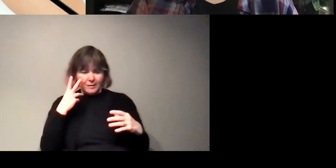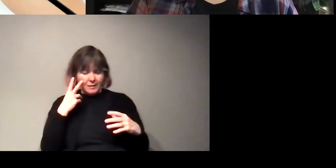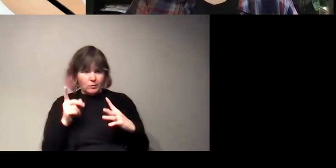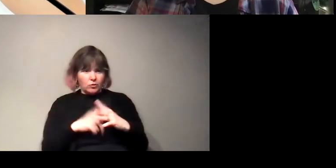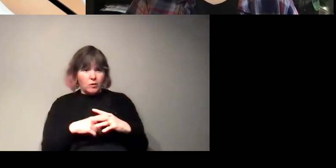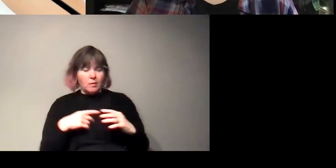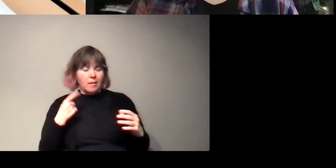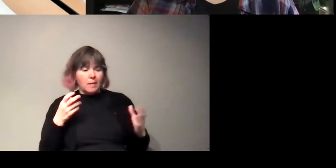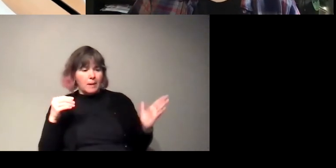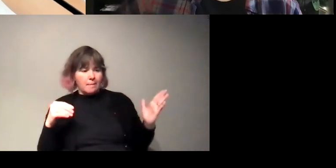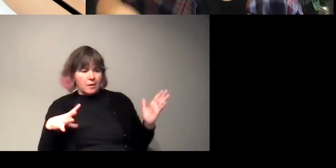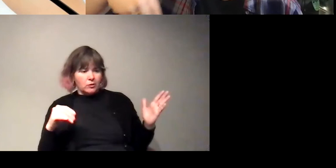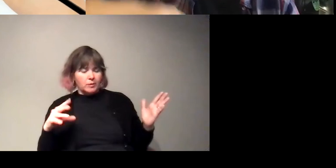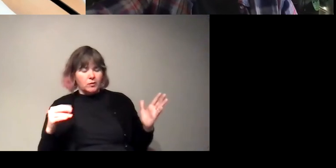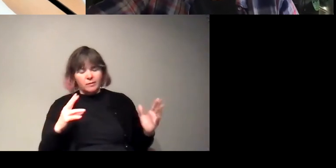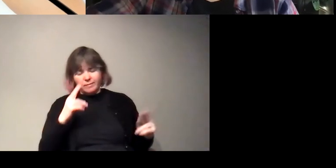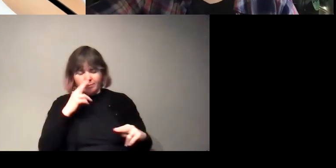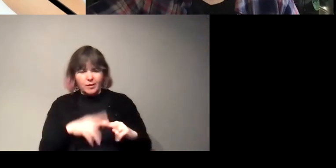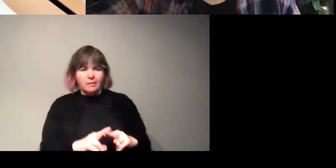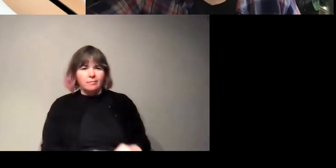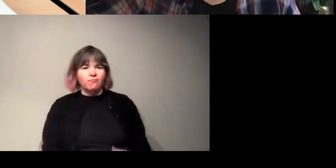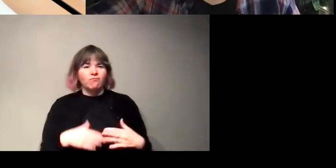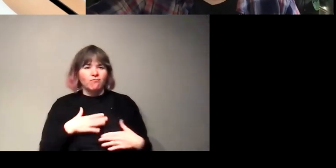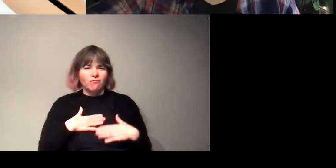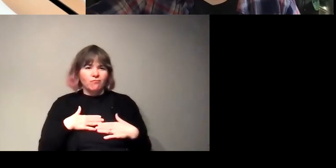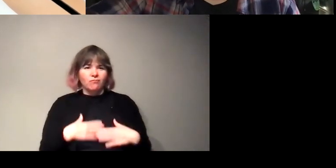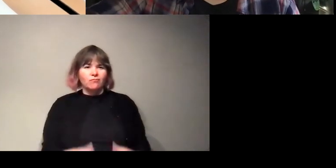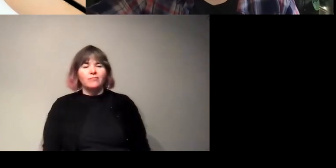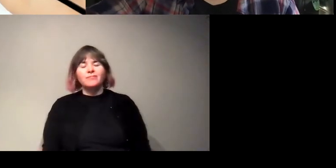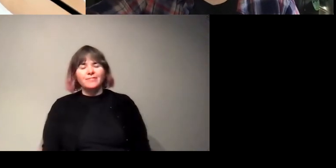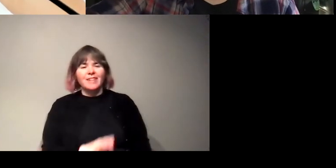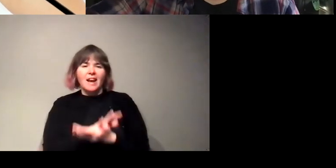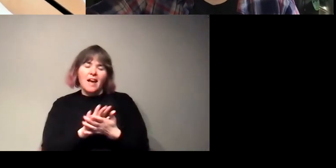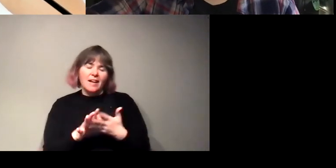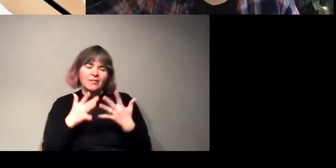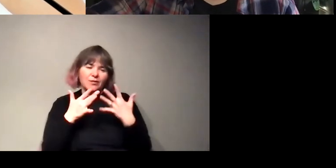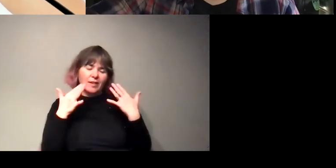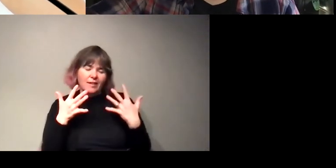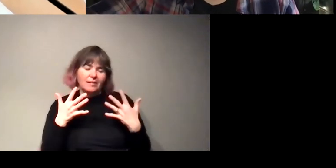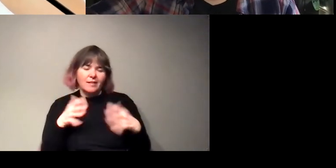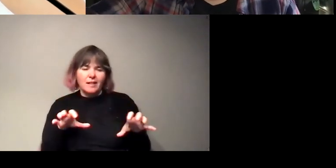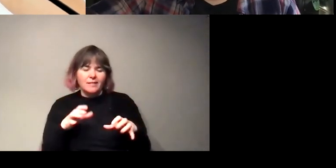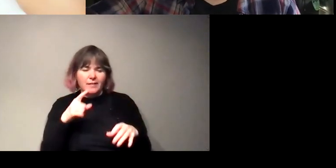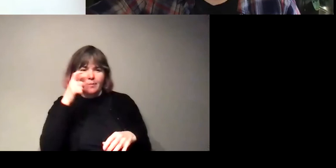of them, and it's fun. It's a good, wholesome activity for summertime.